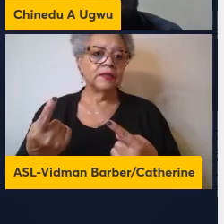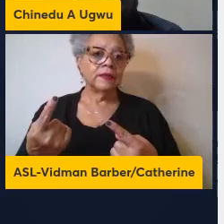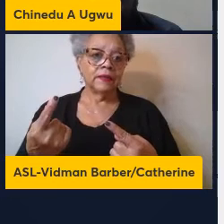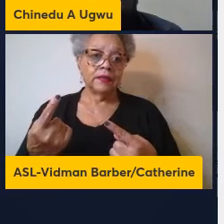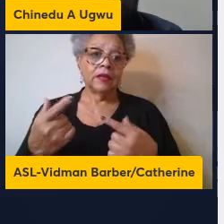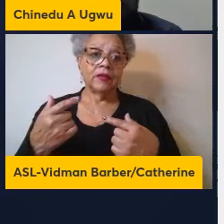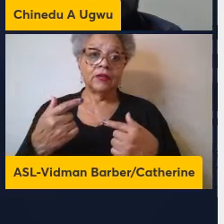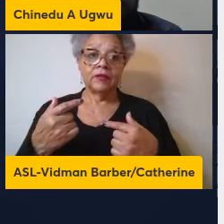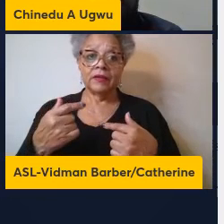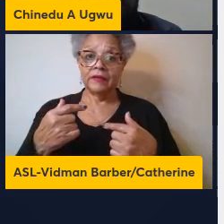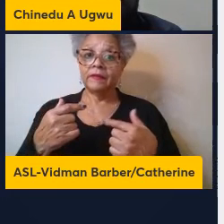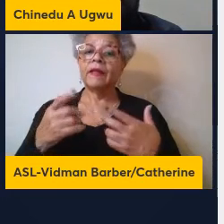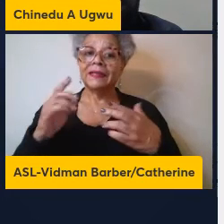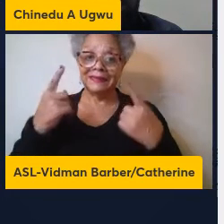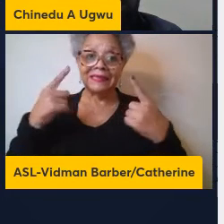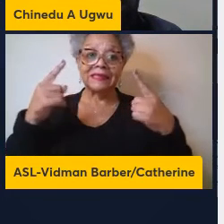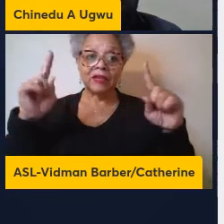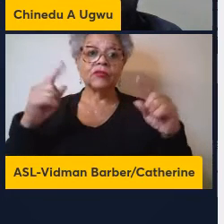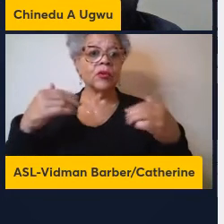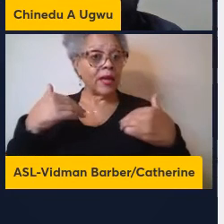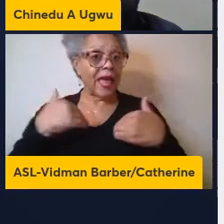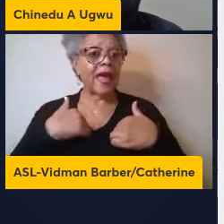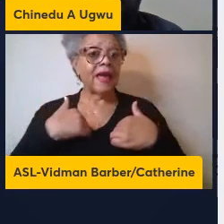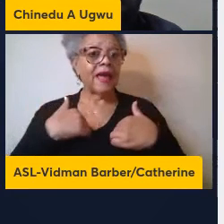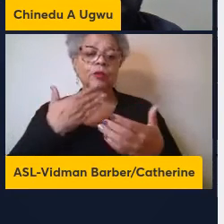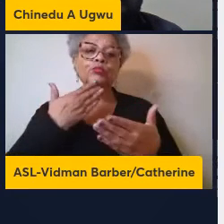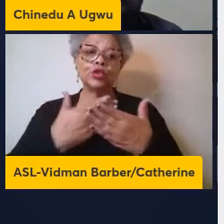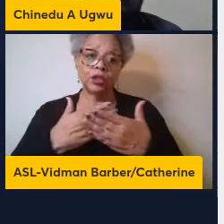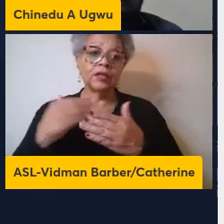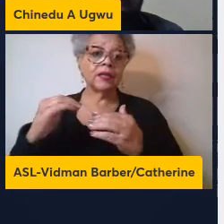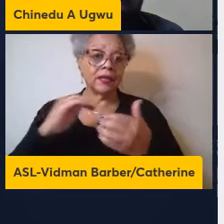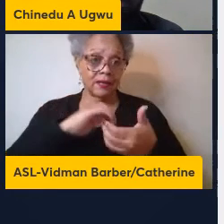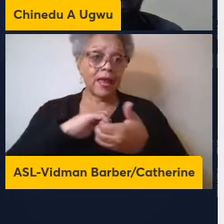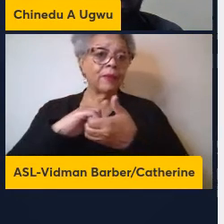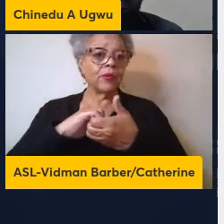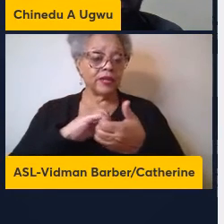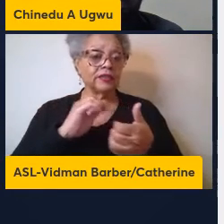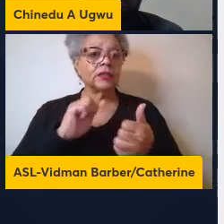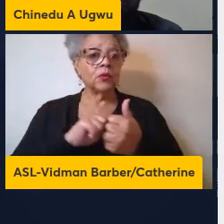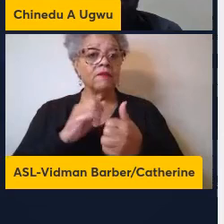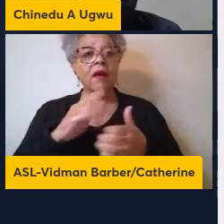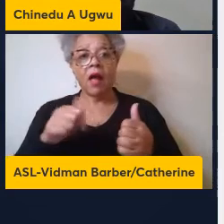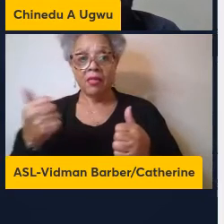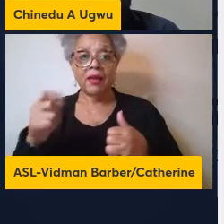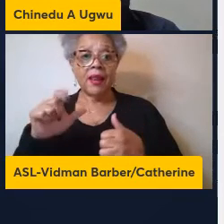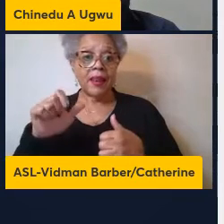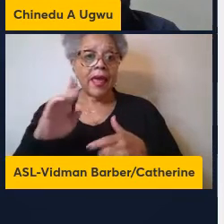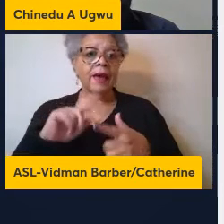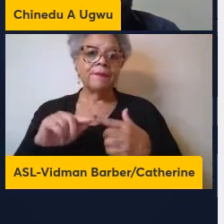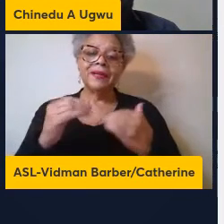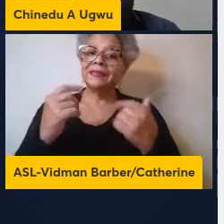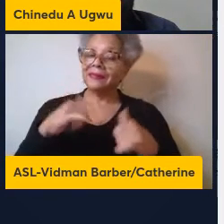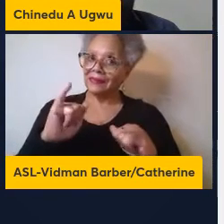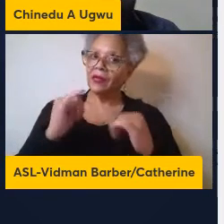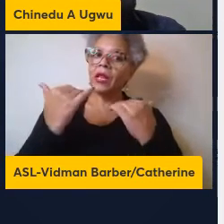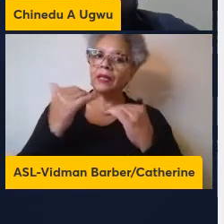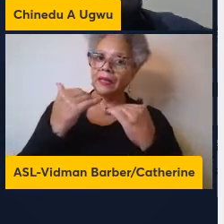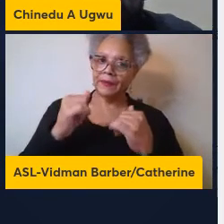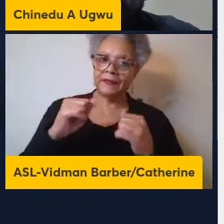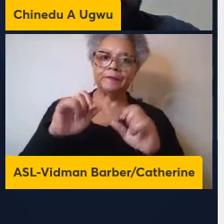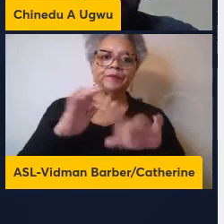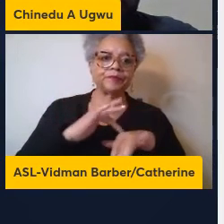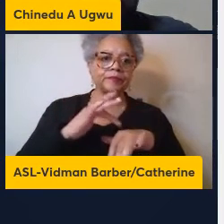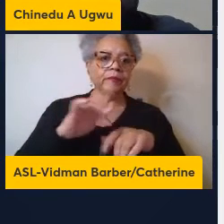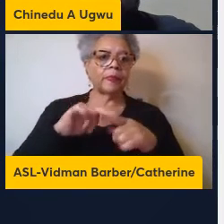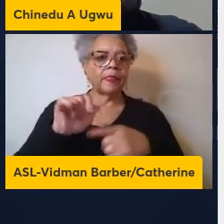we've been successful in having a very efficient collaboration with some of the people we work with. And then limited availability of lab supplies, as you can see me